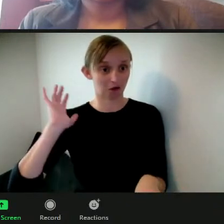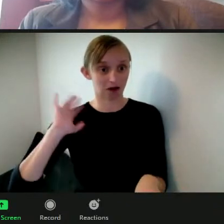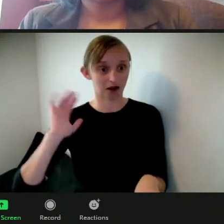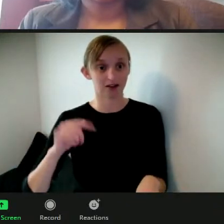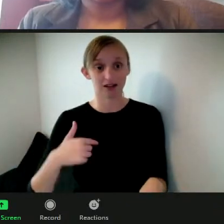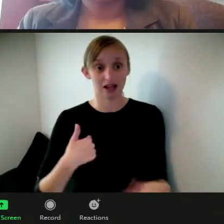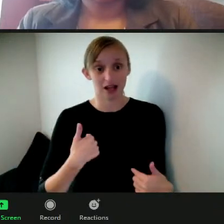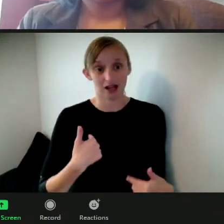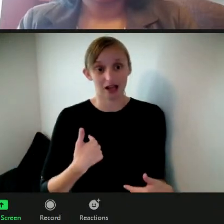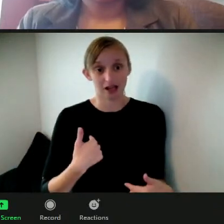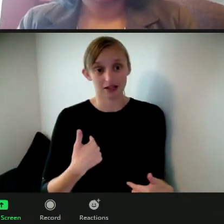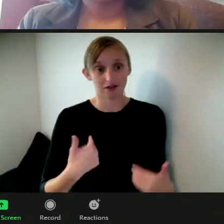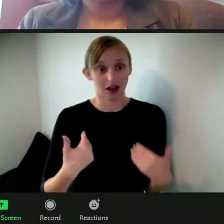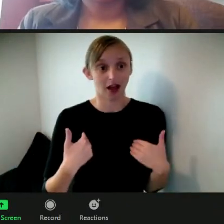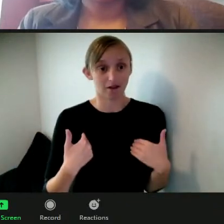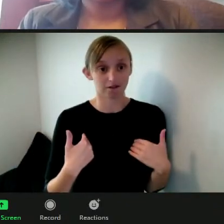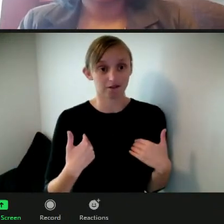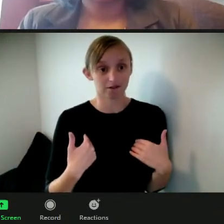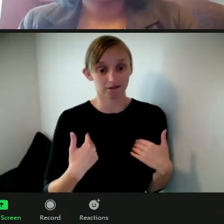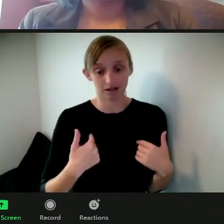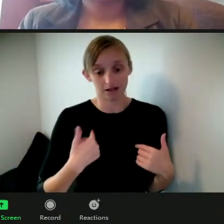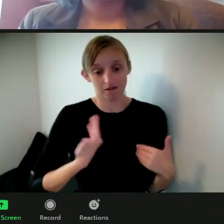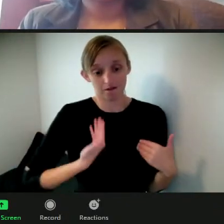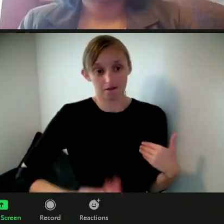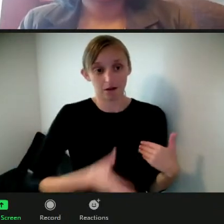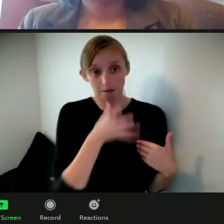parent, and